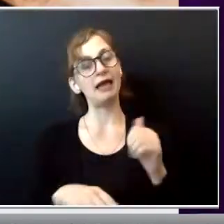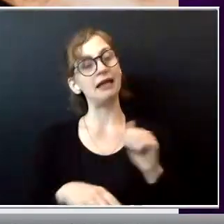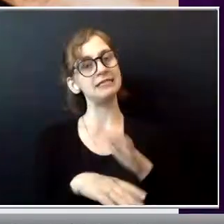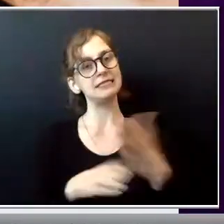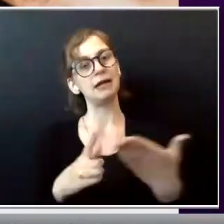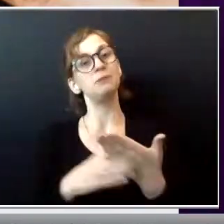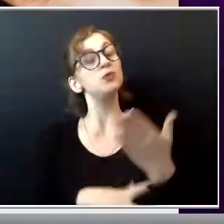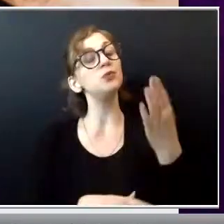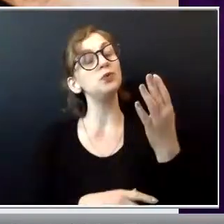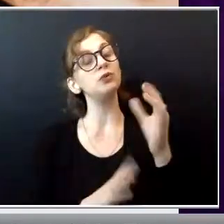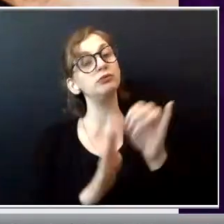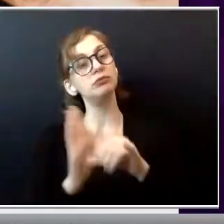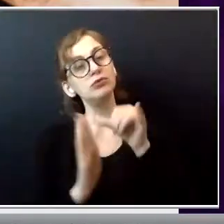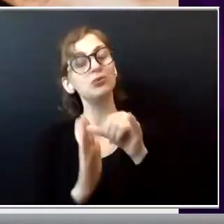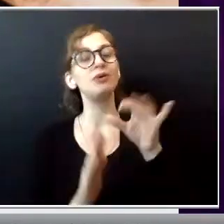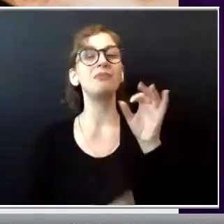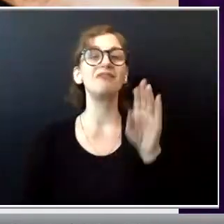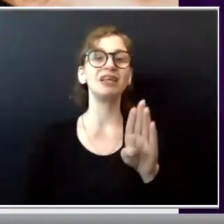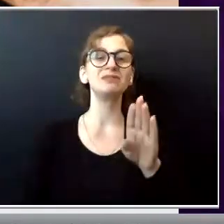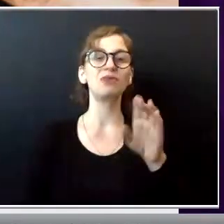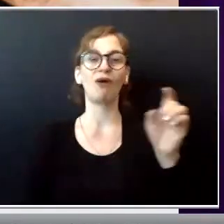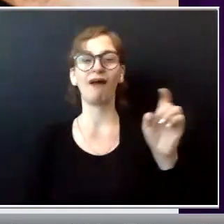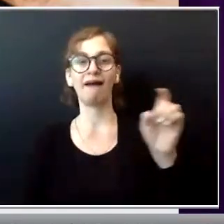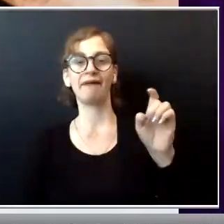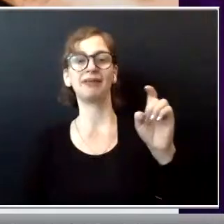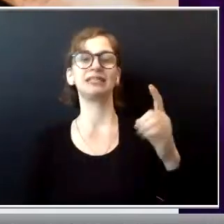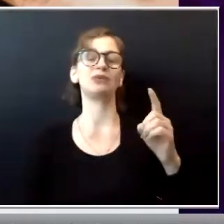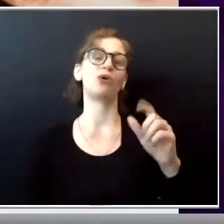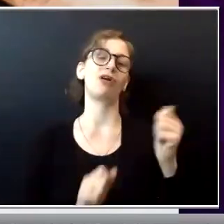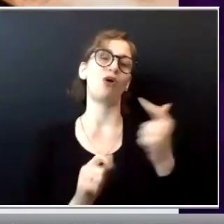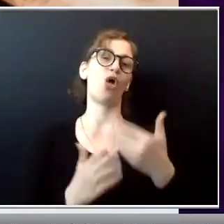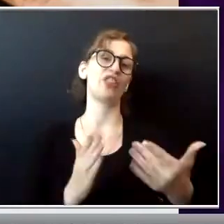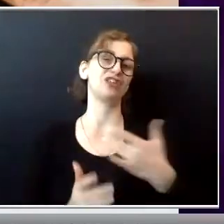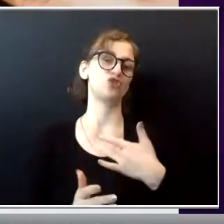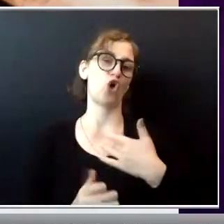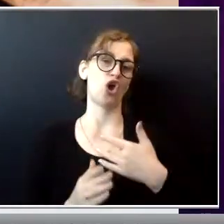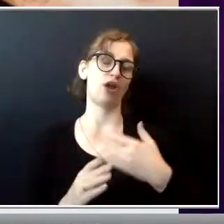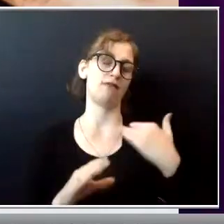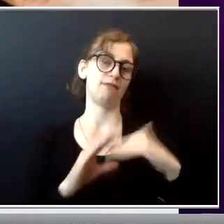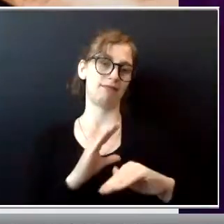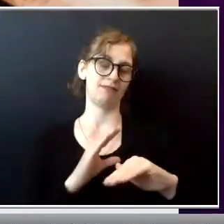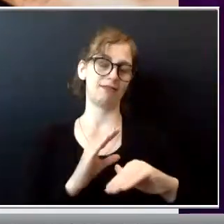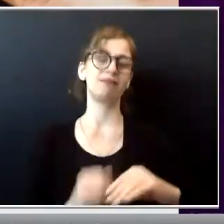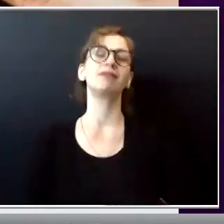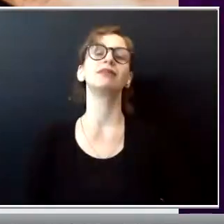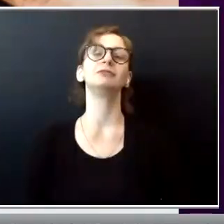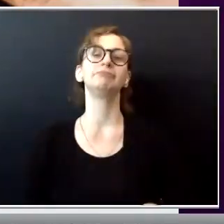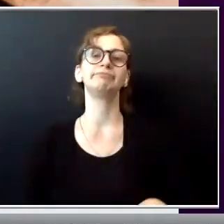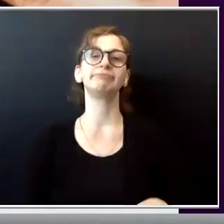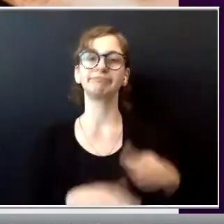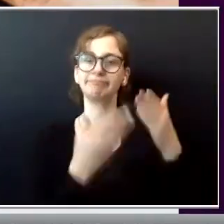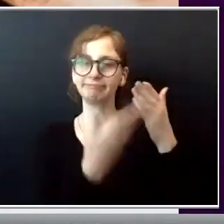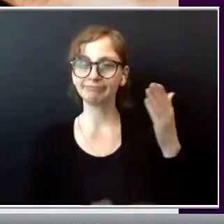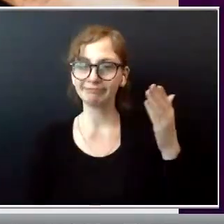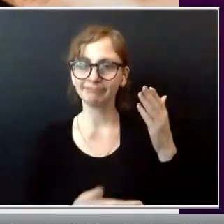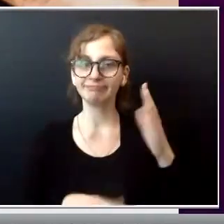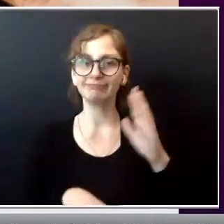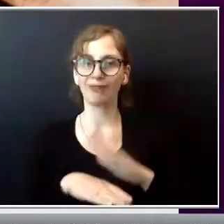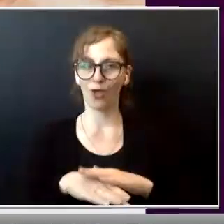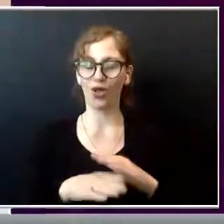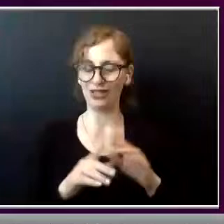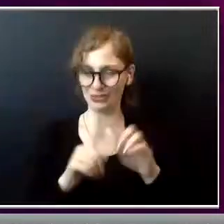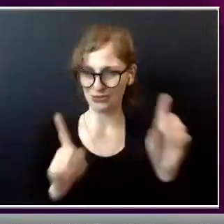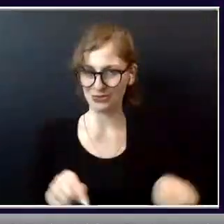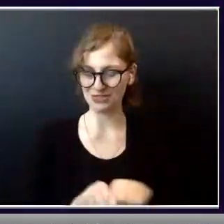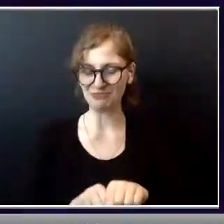the X platform, or the All Things Heart email. You'll find all those links right there on your screen. And we do